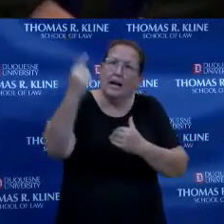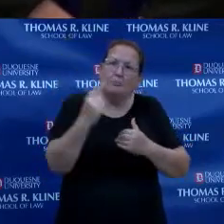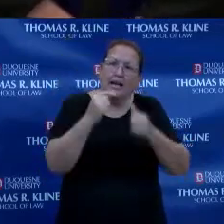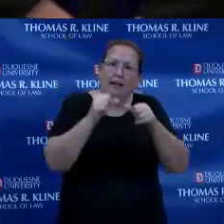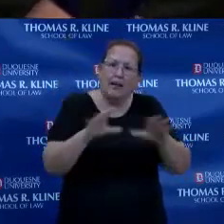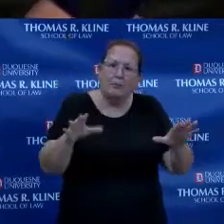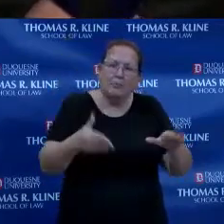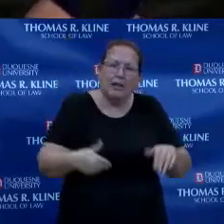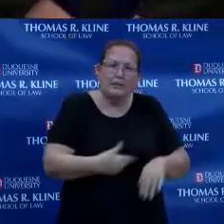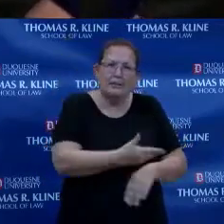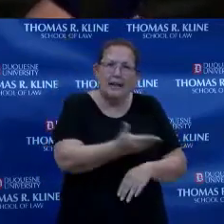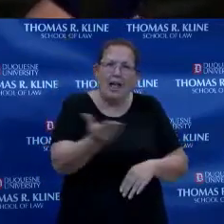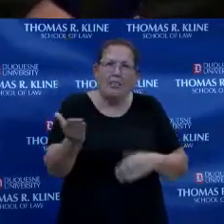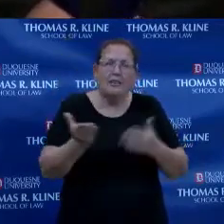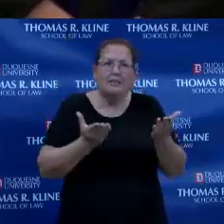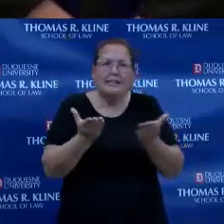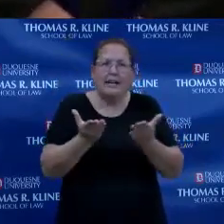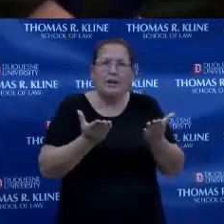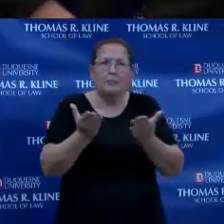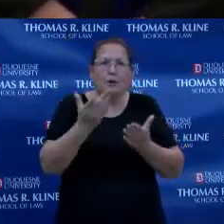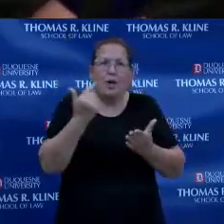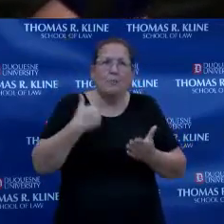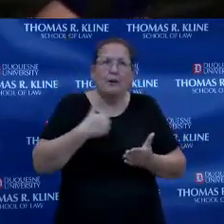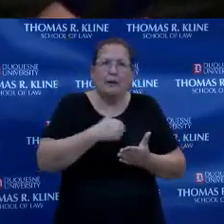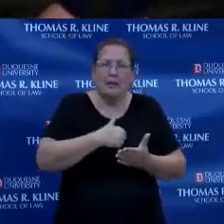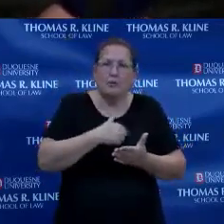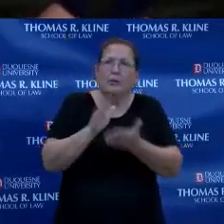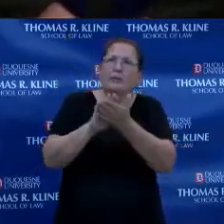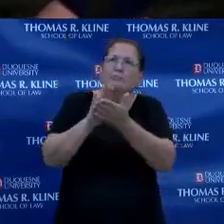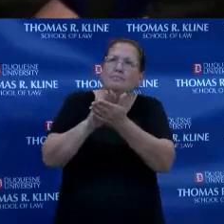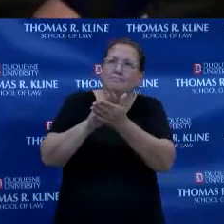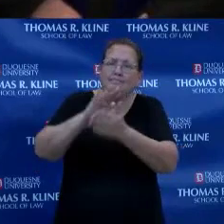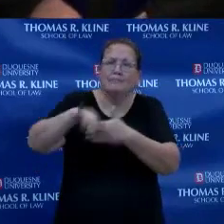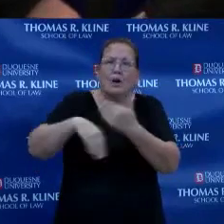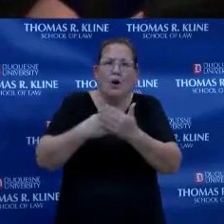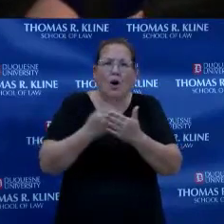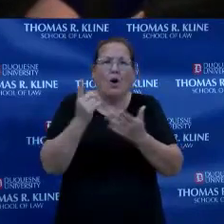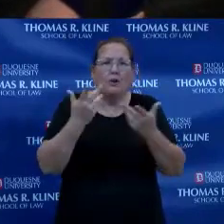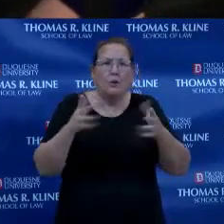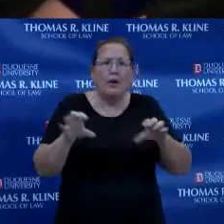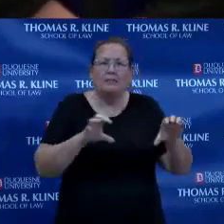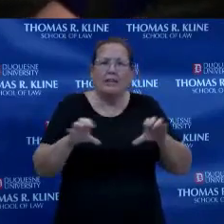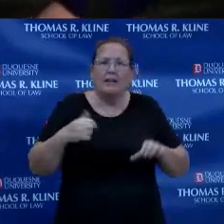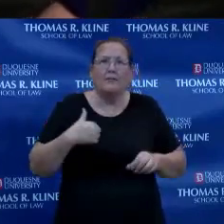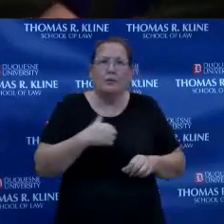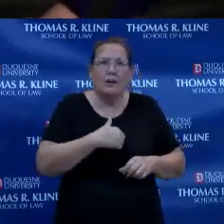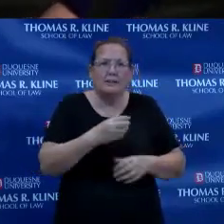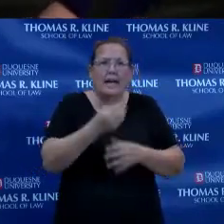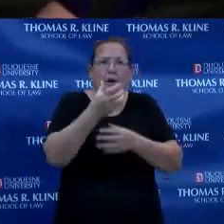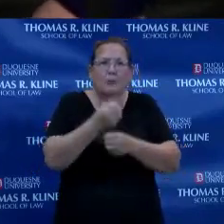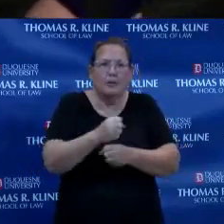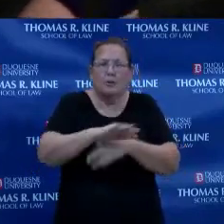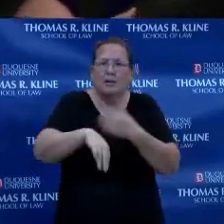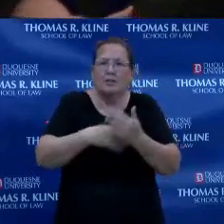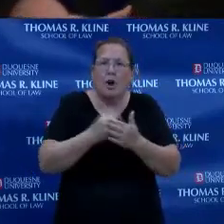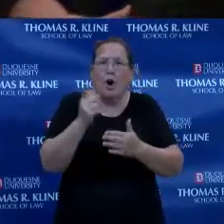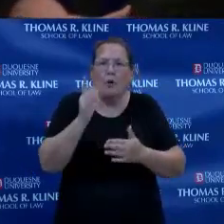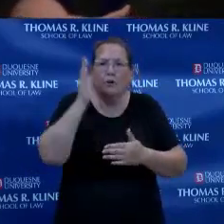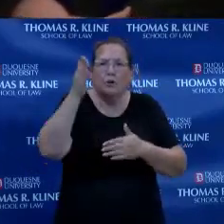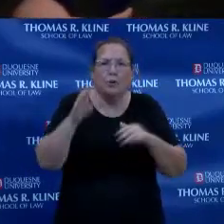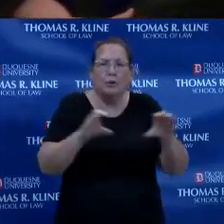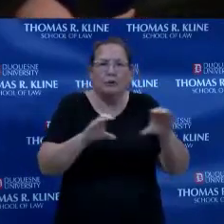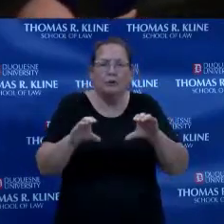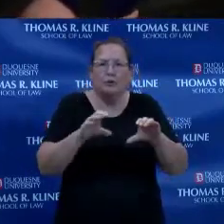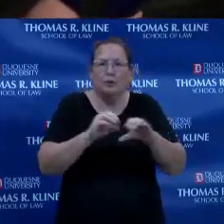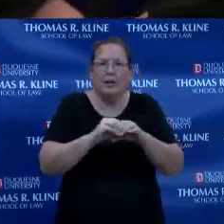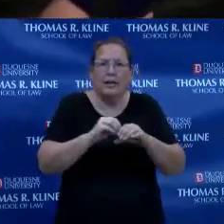ceremony, for we acknowledge all you have done for us and trust all you will do in the lives of our